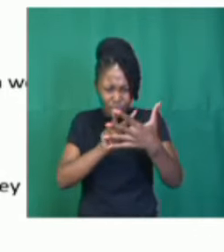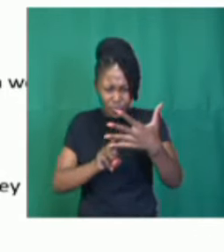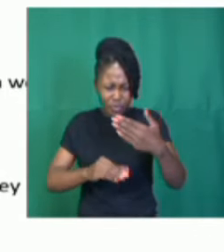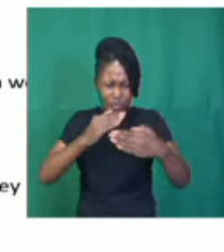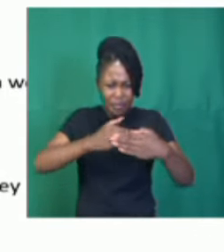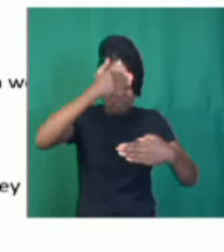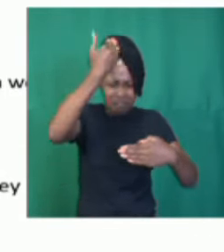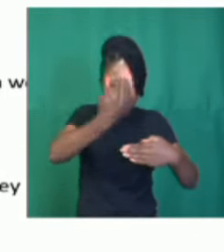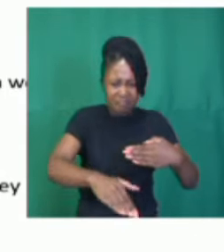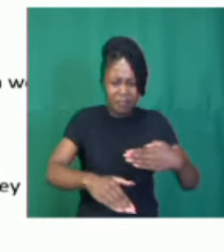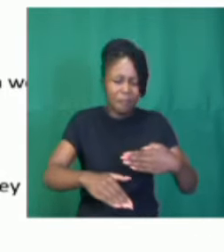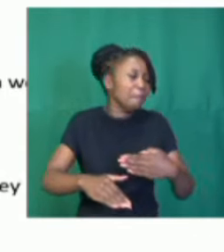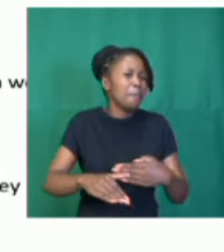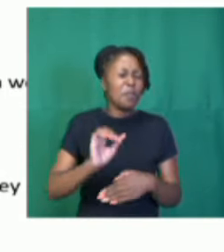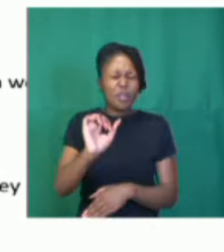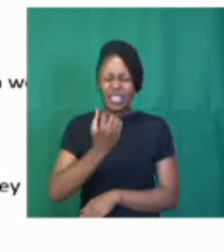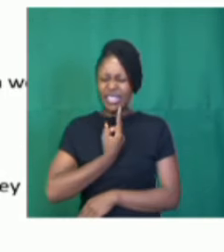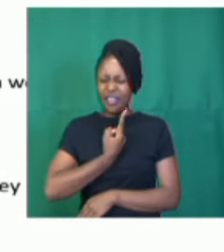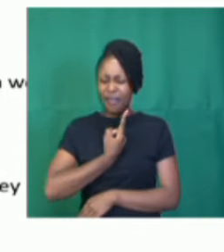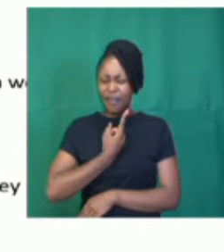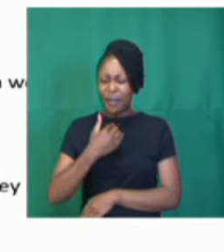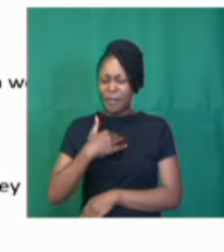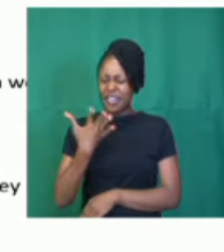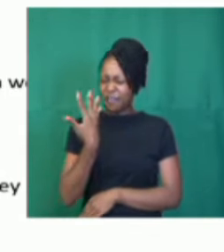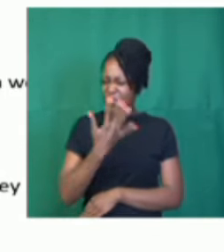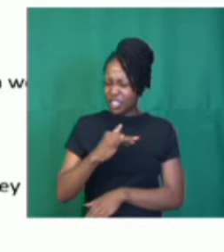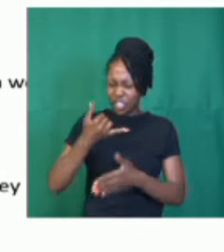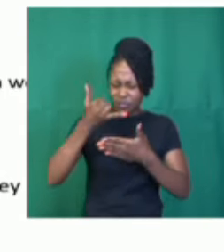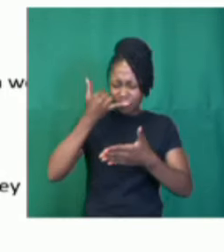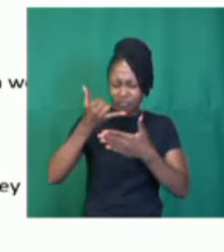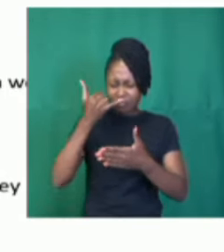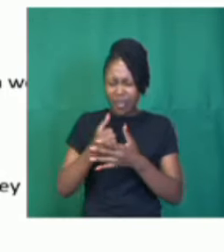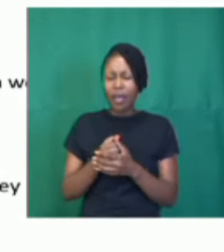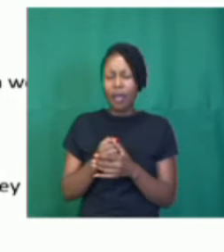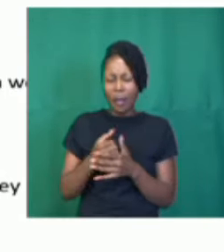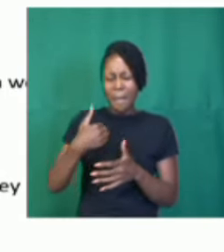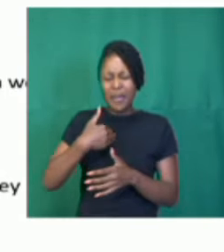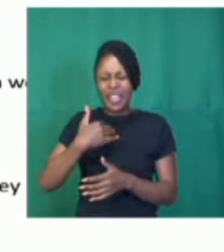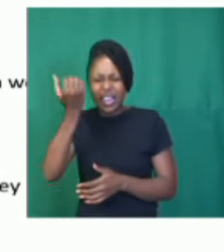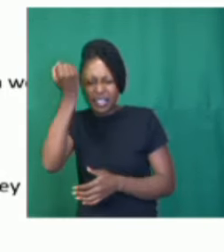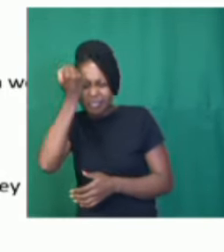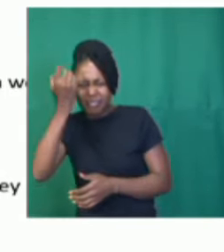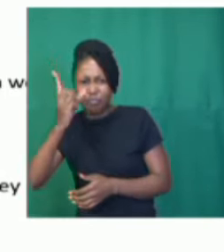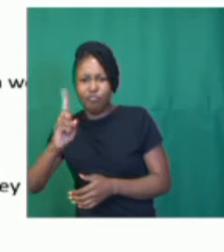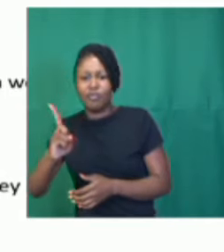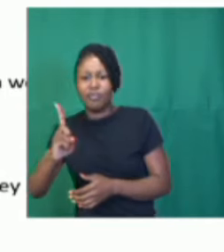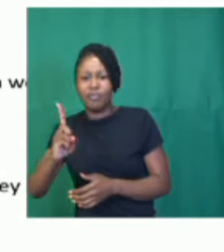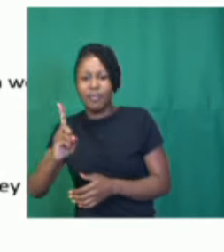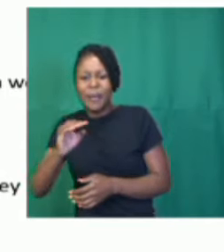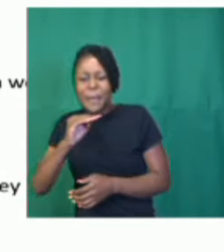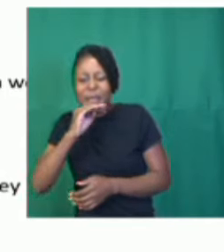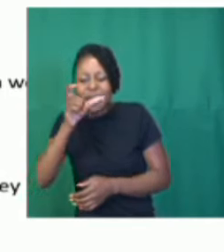ask yourself questions. I've read about drug abuse. What is it that I've gained? What is this author trying